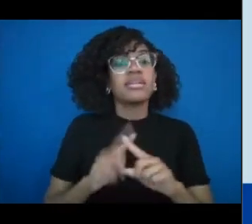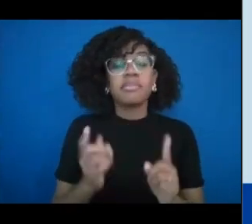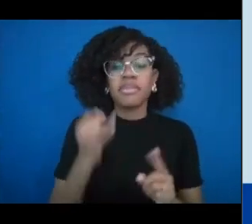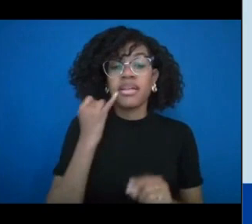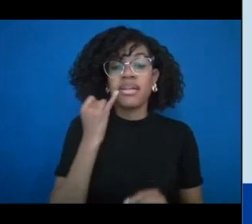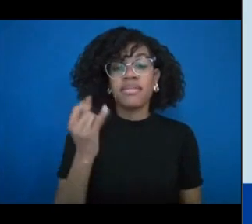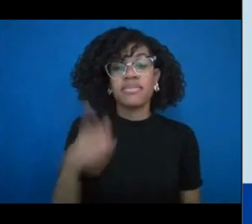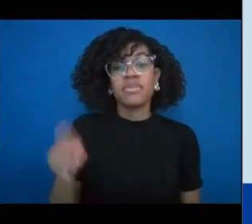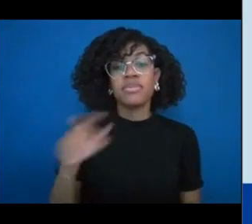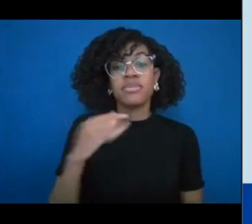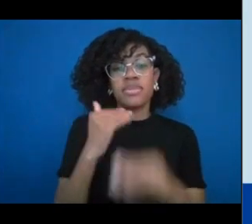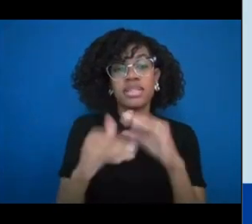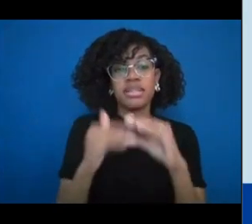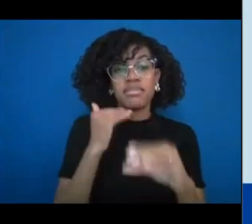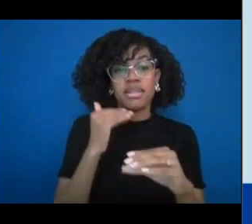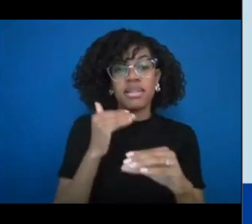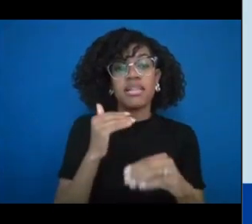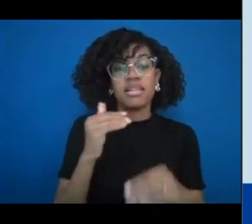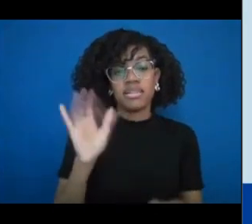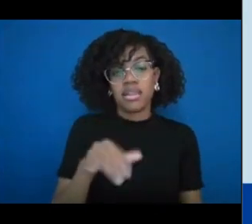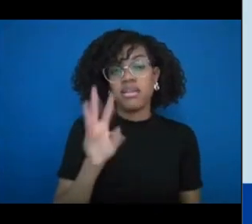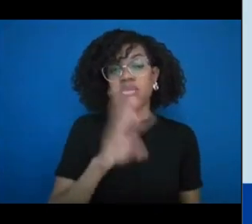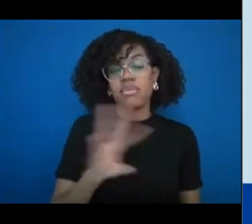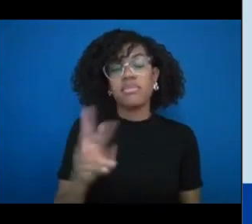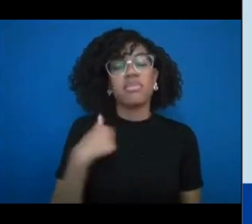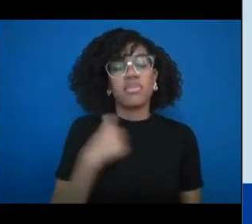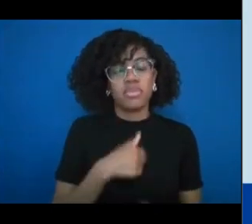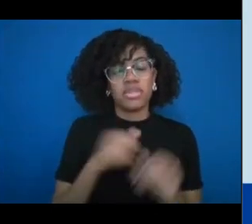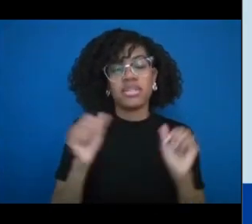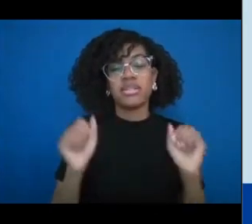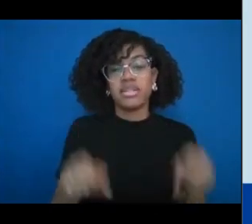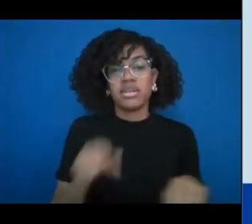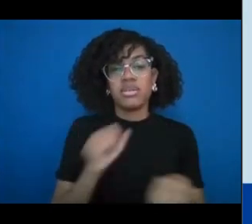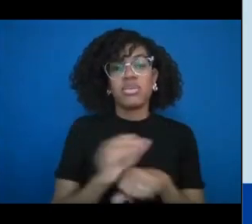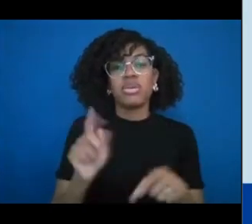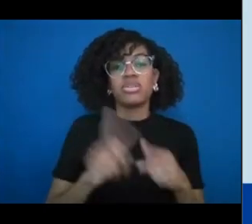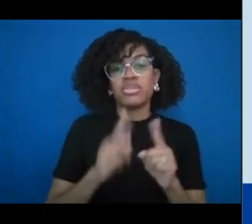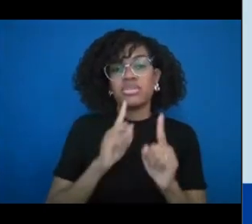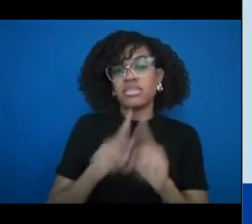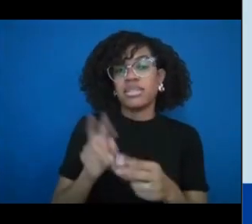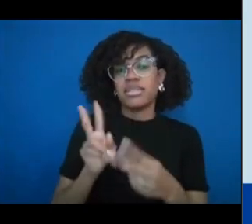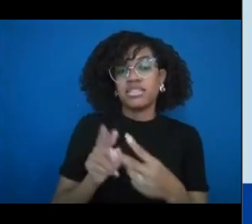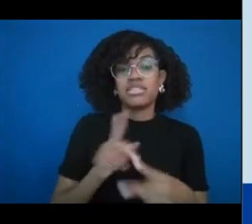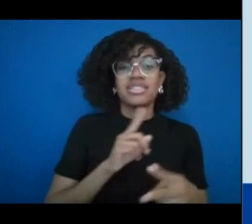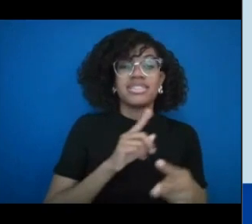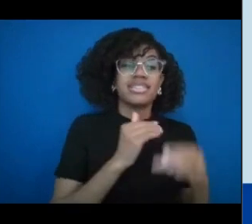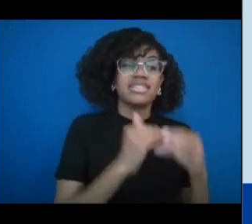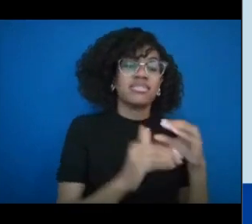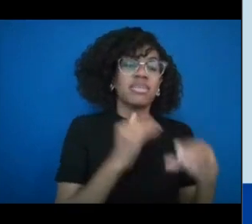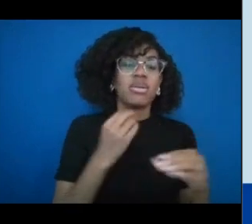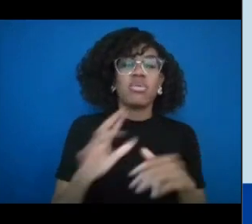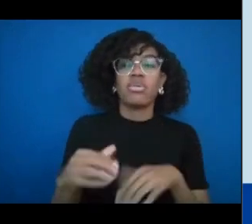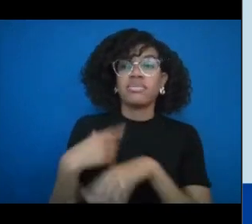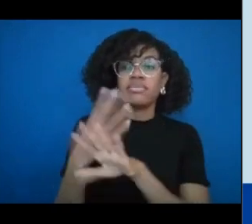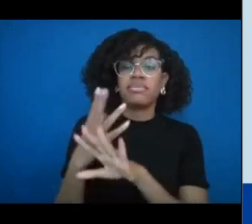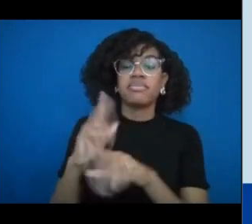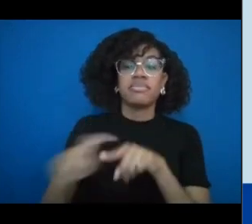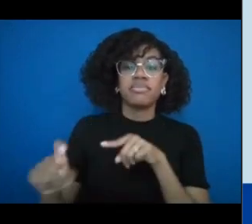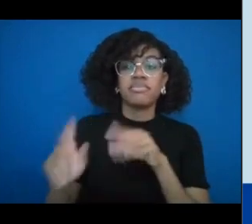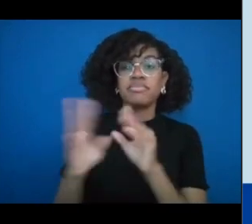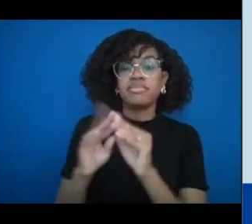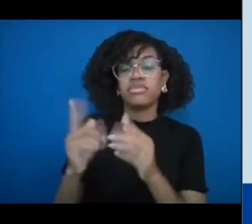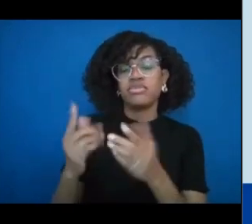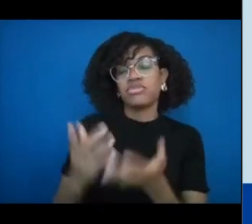you email there, we will work to respond either an email or set up a call to talk.